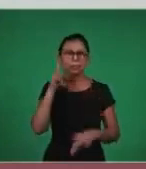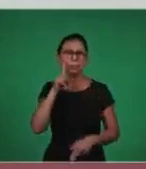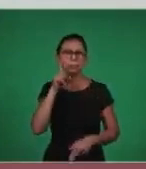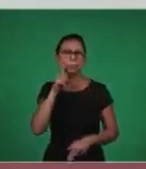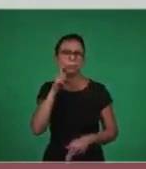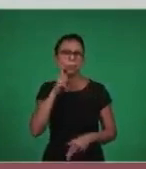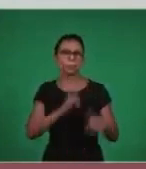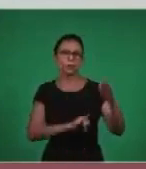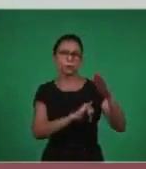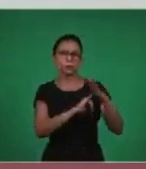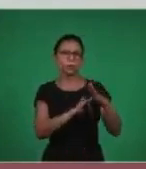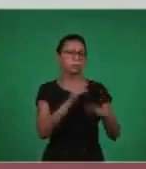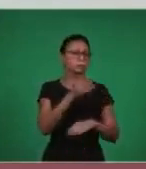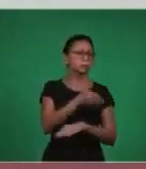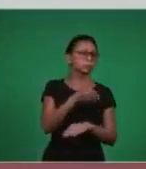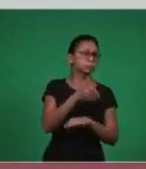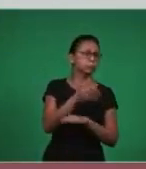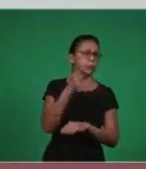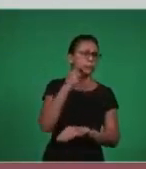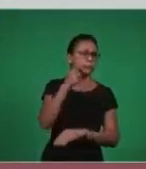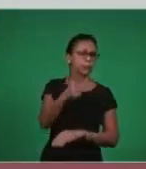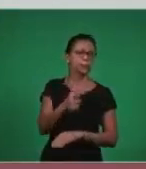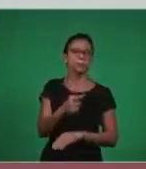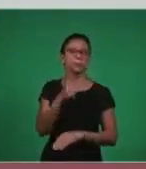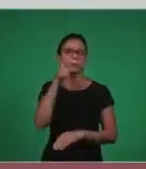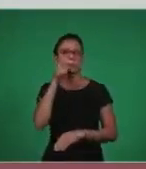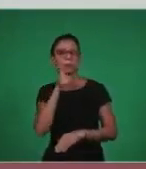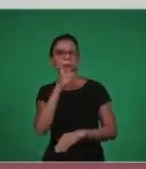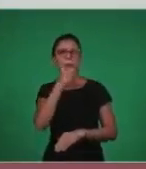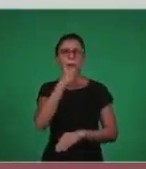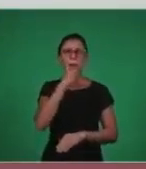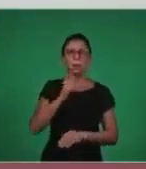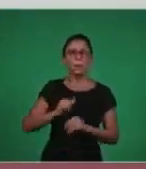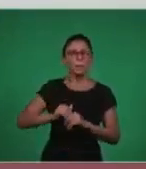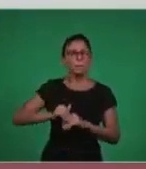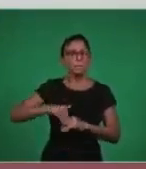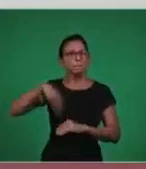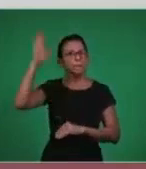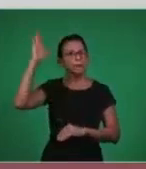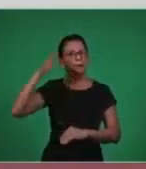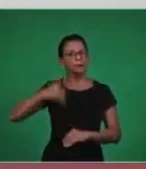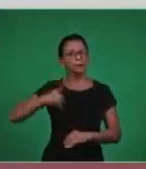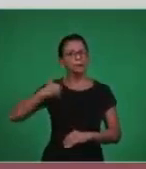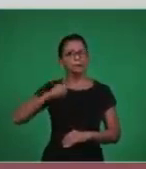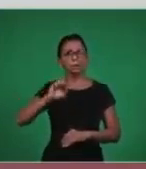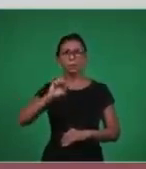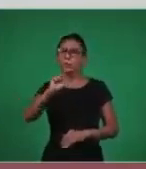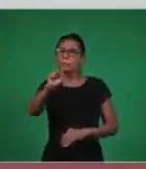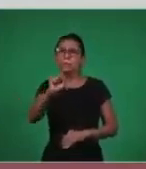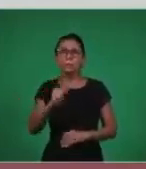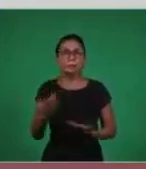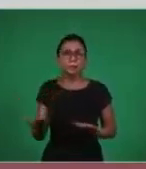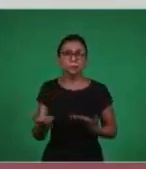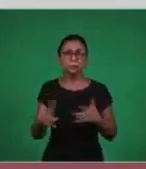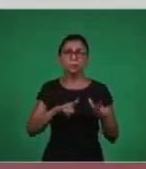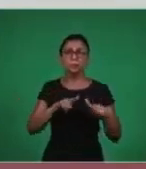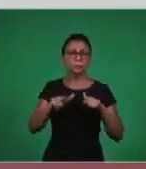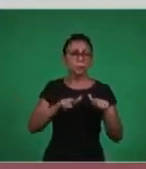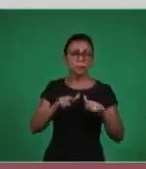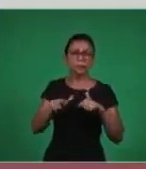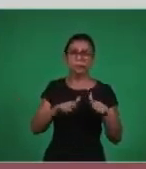United States. You come to every institution, we have men and women that are older than 80 years on the